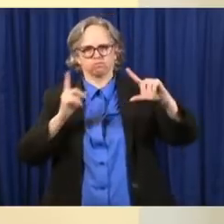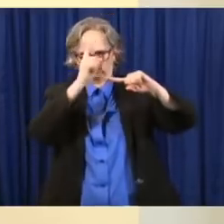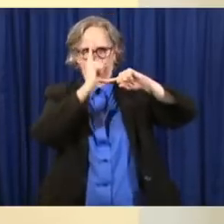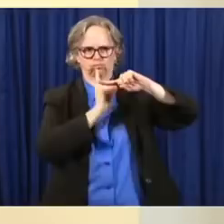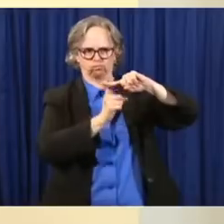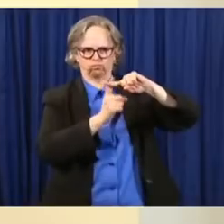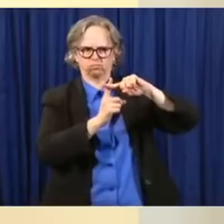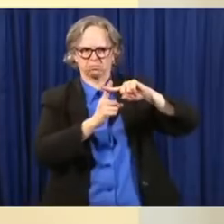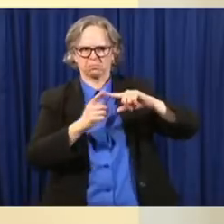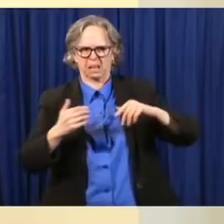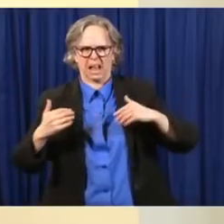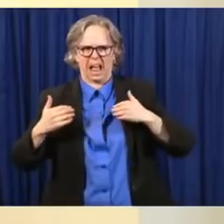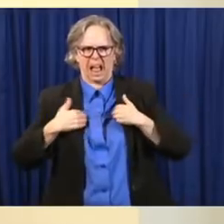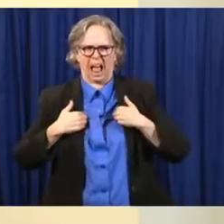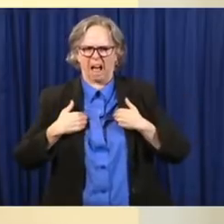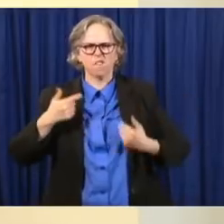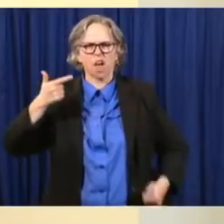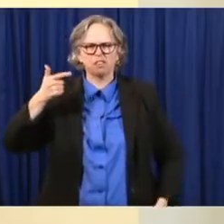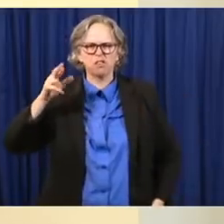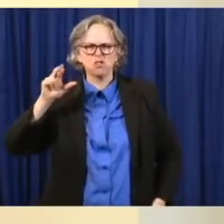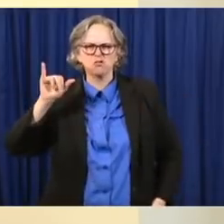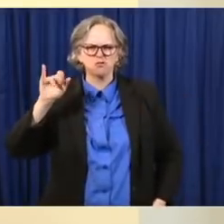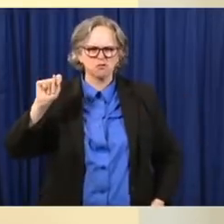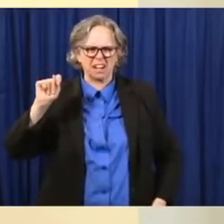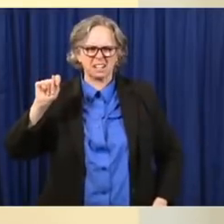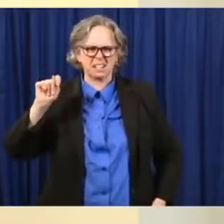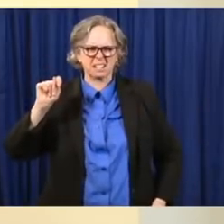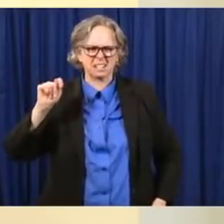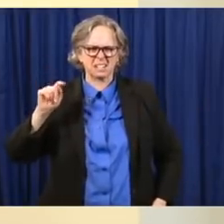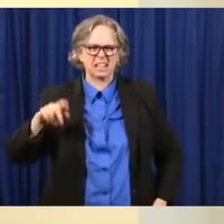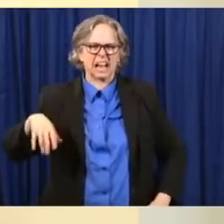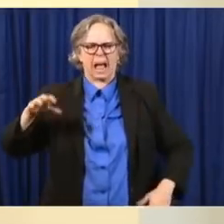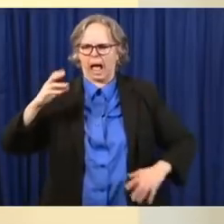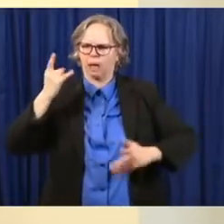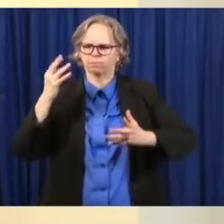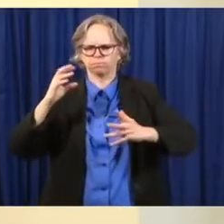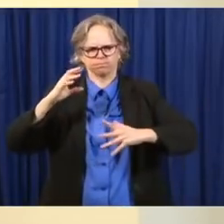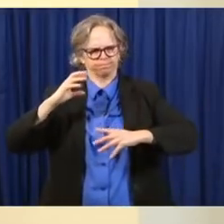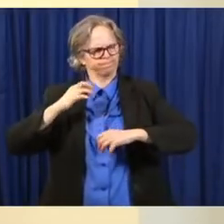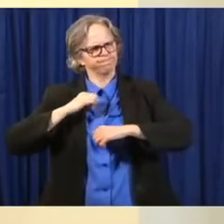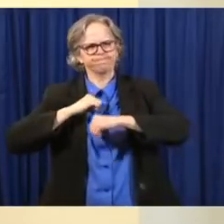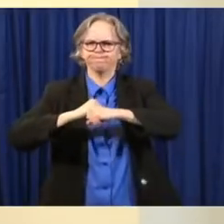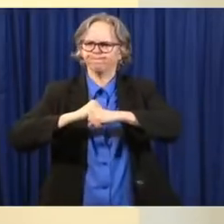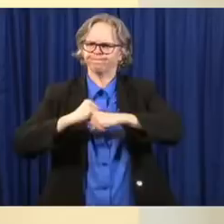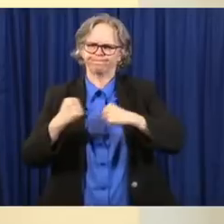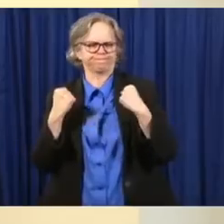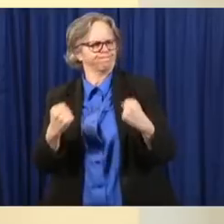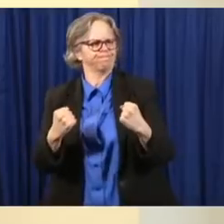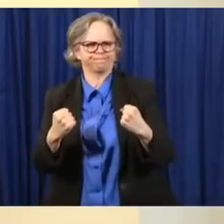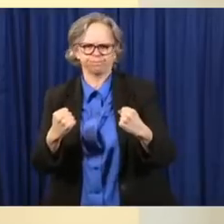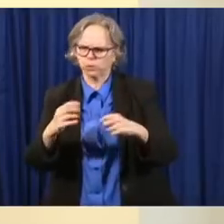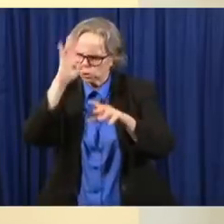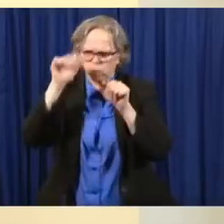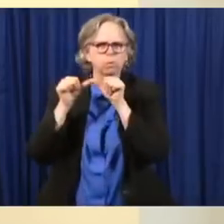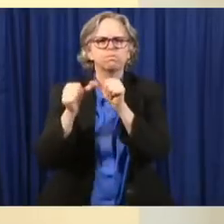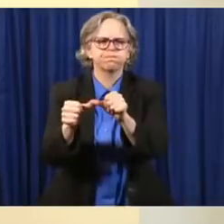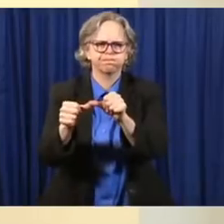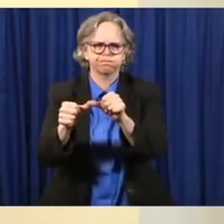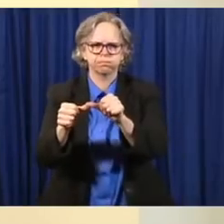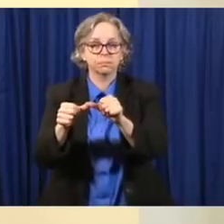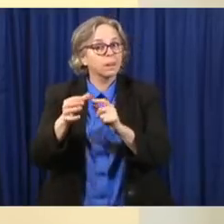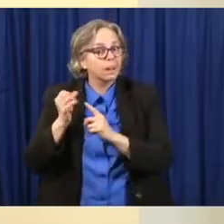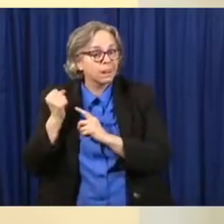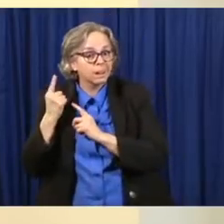to weather a war, especially given the outstanding leadership we have. But it takes